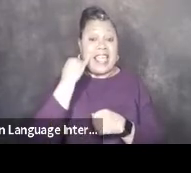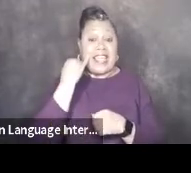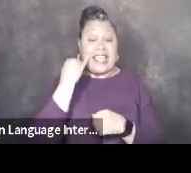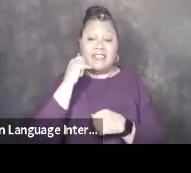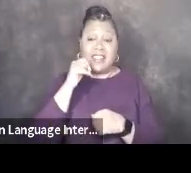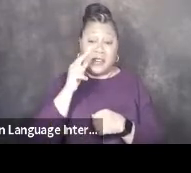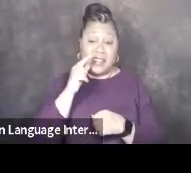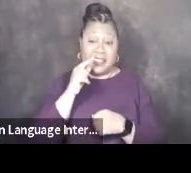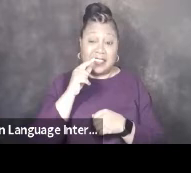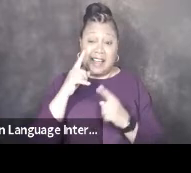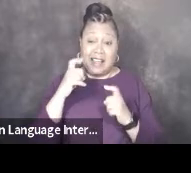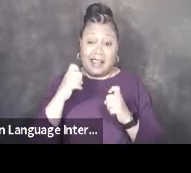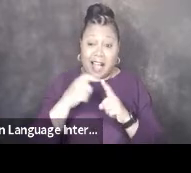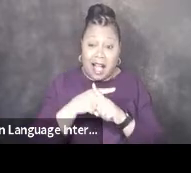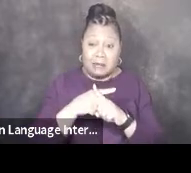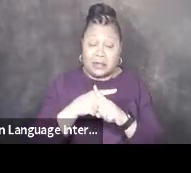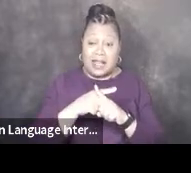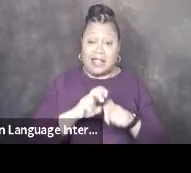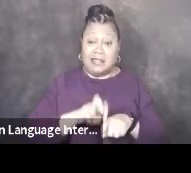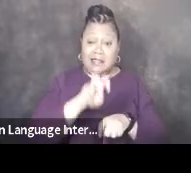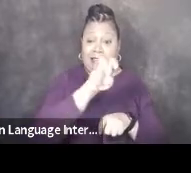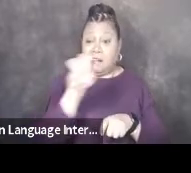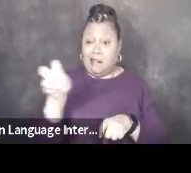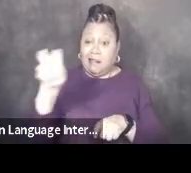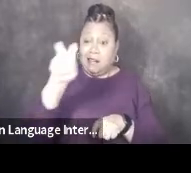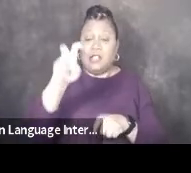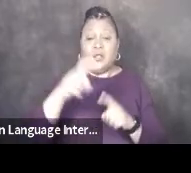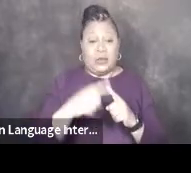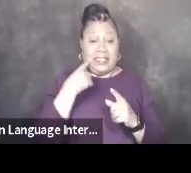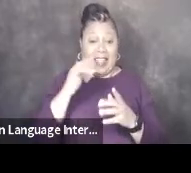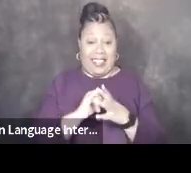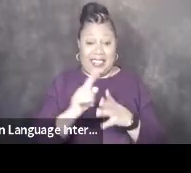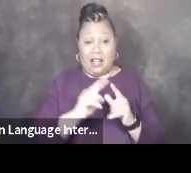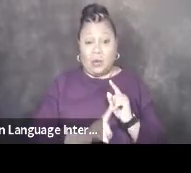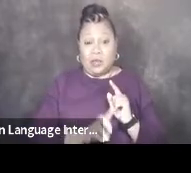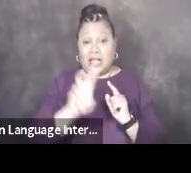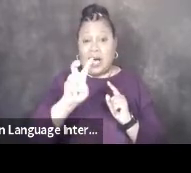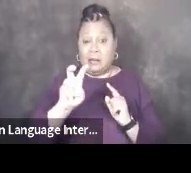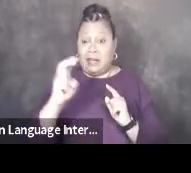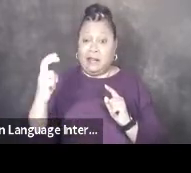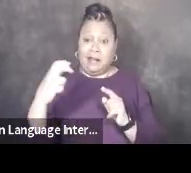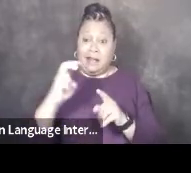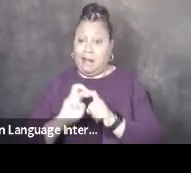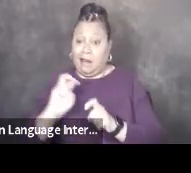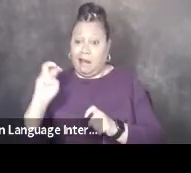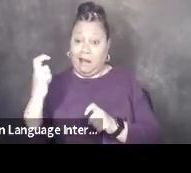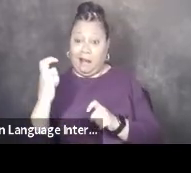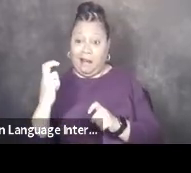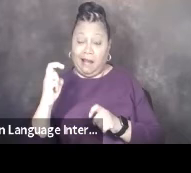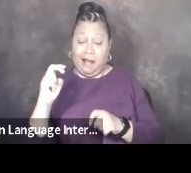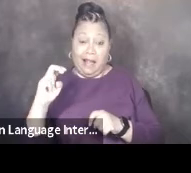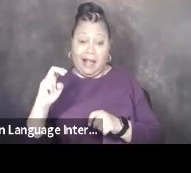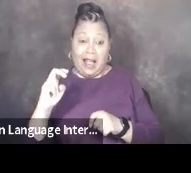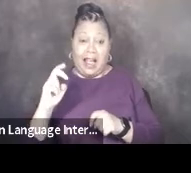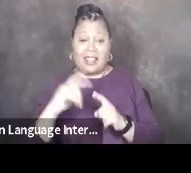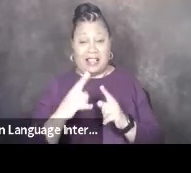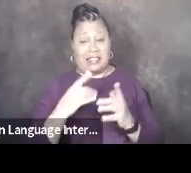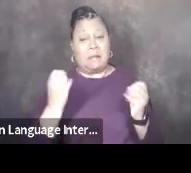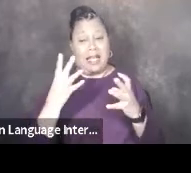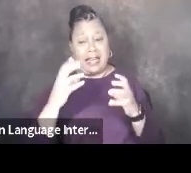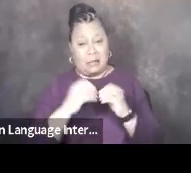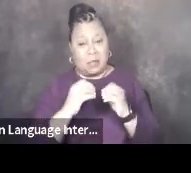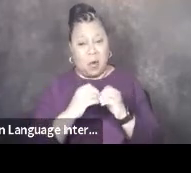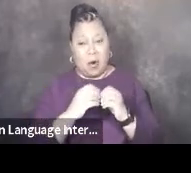is a complex stair configuration, you can see here this stair kind of goes up and then turns 45 degrees. There's many